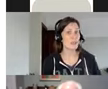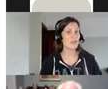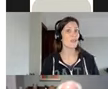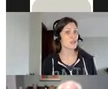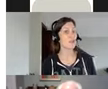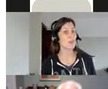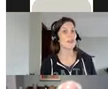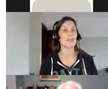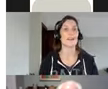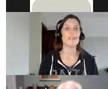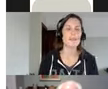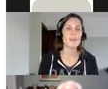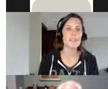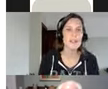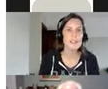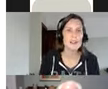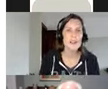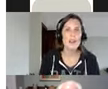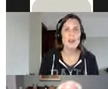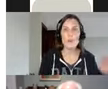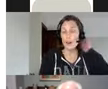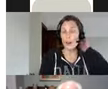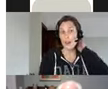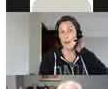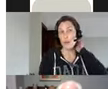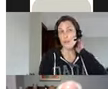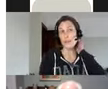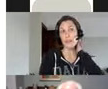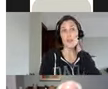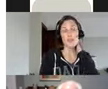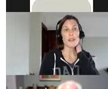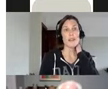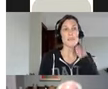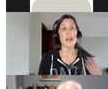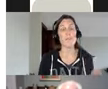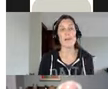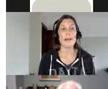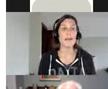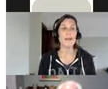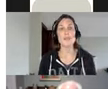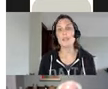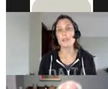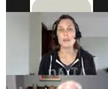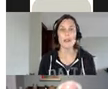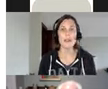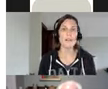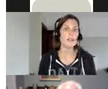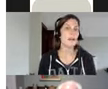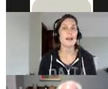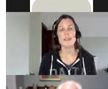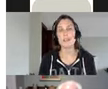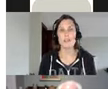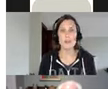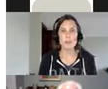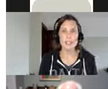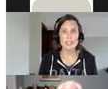interactive virtual part of the presentation where I want you to take a look at this map. And I haven't given you a title.